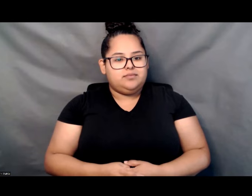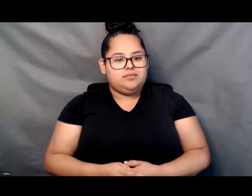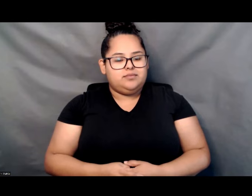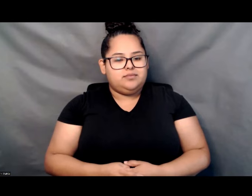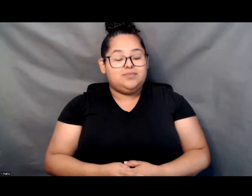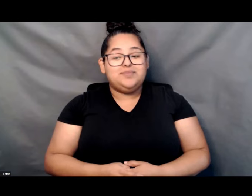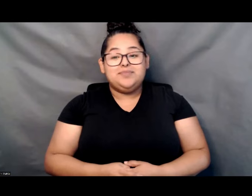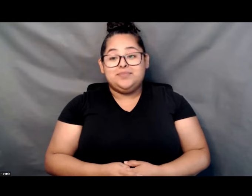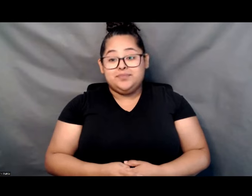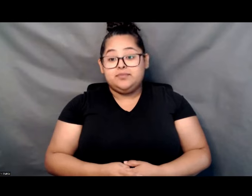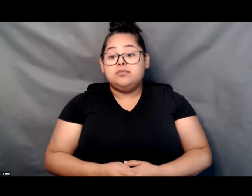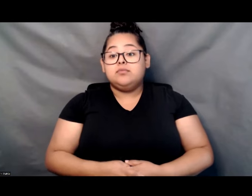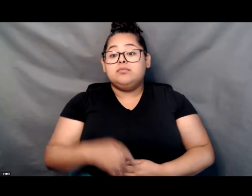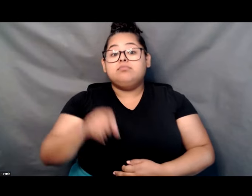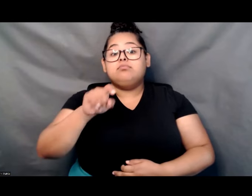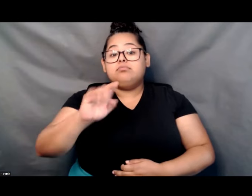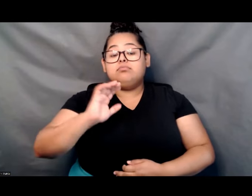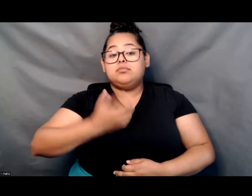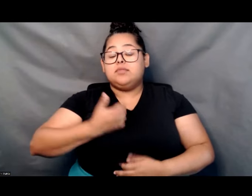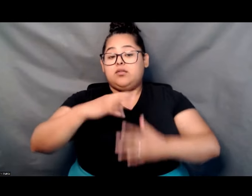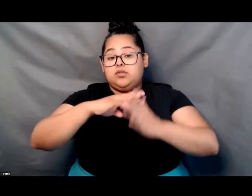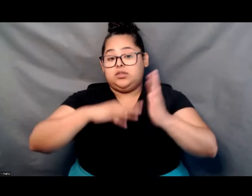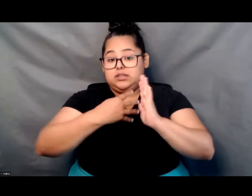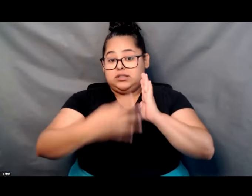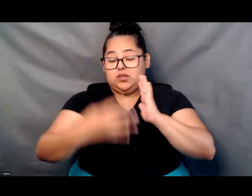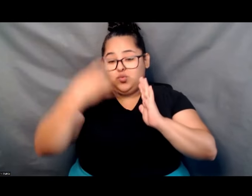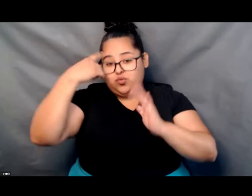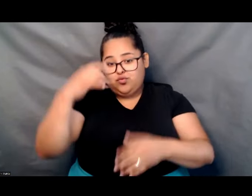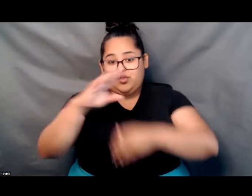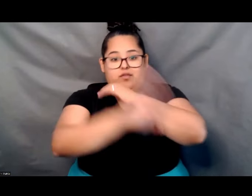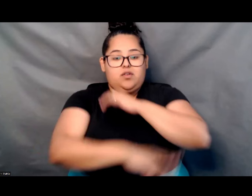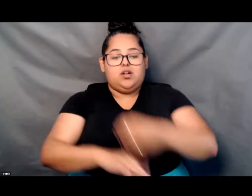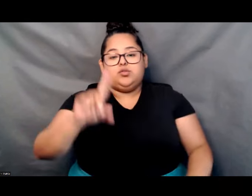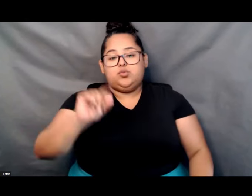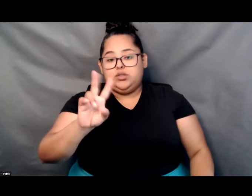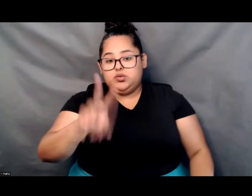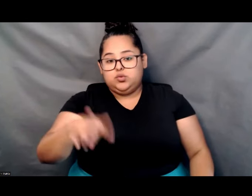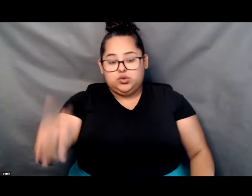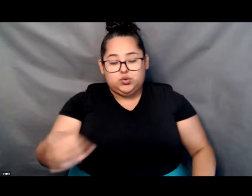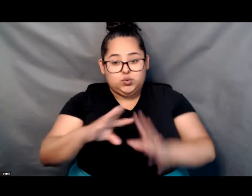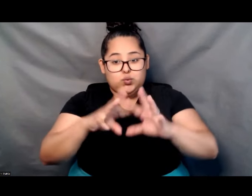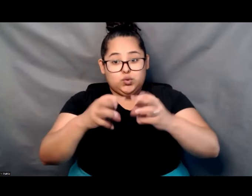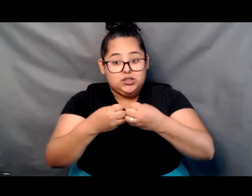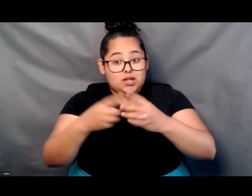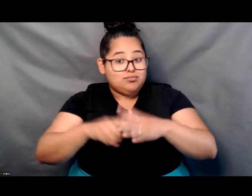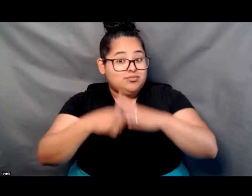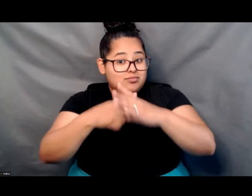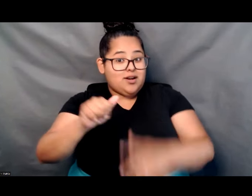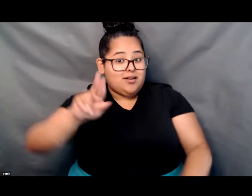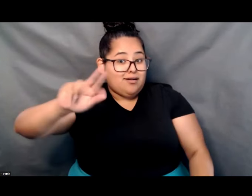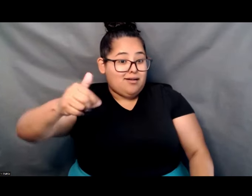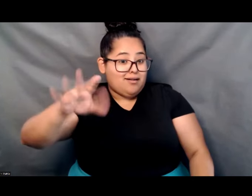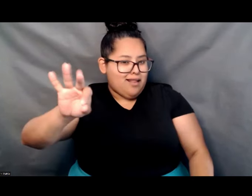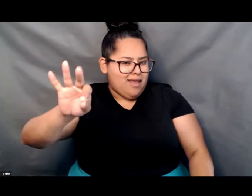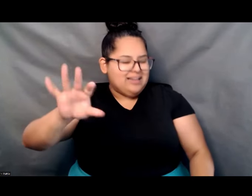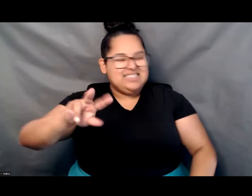So this is our schedule for the fall 2022 workshop. So we're going to have, starting August 9th, second day of school, we're going